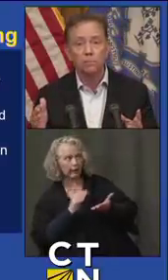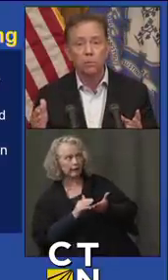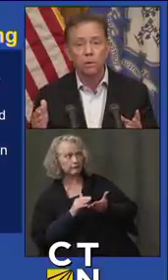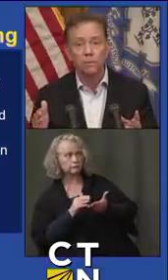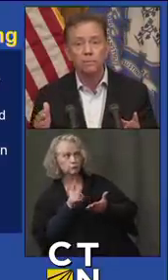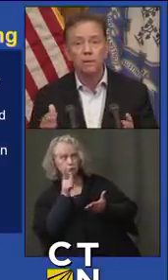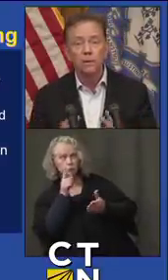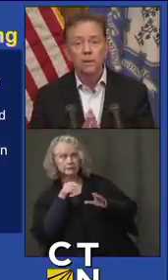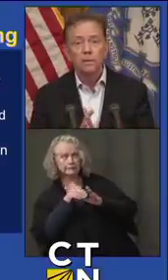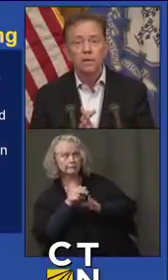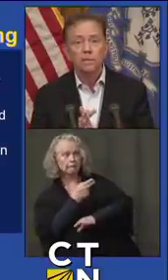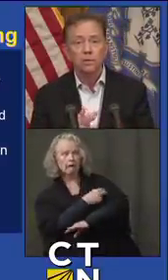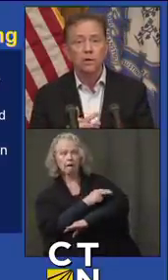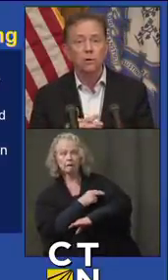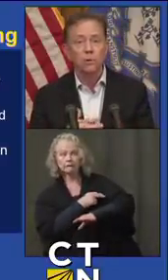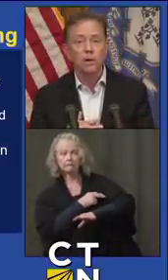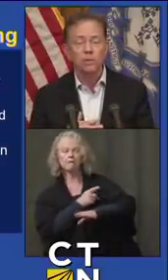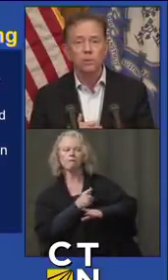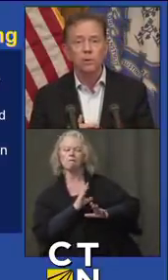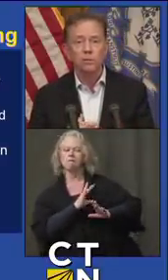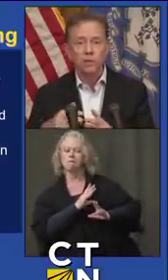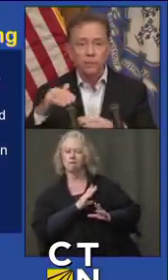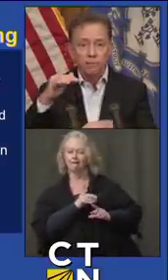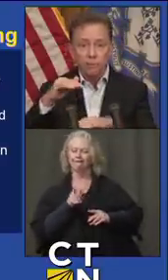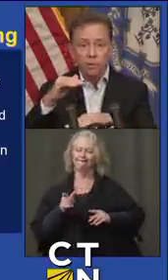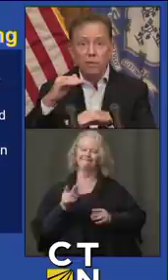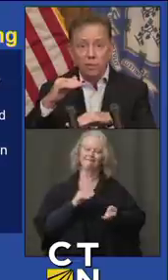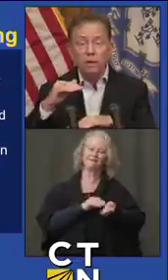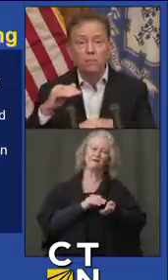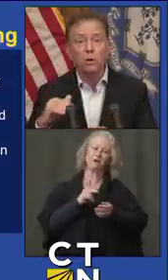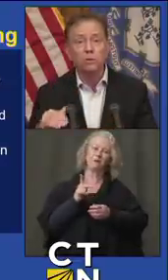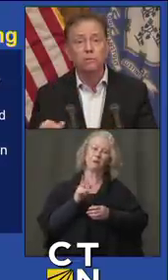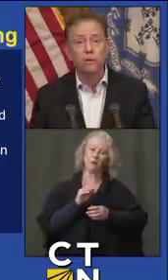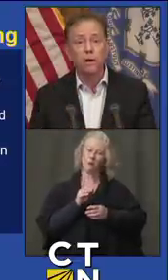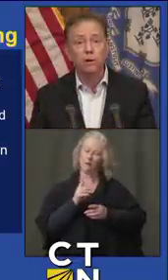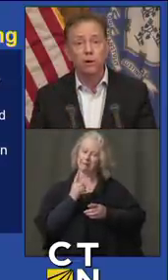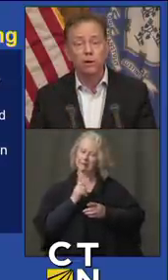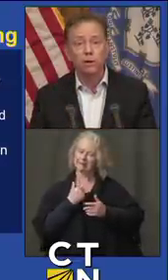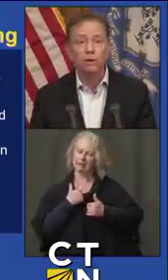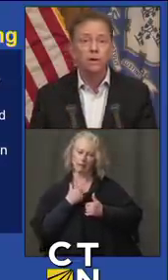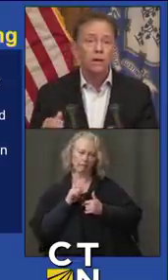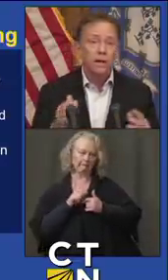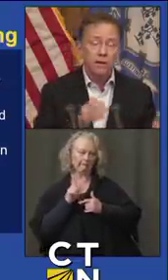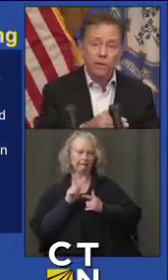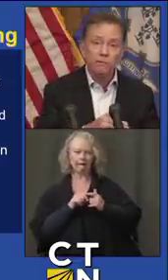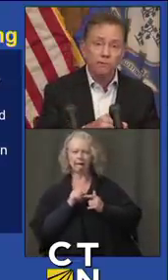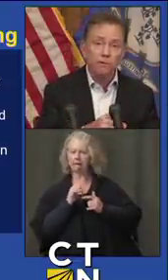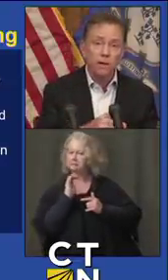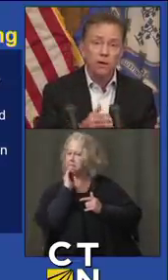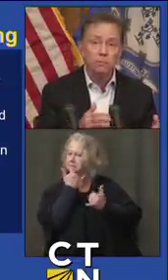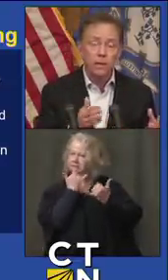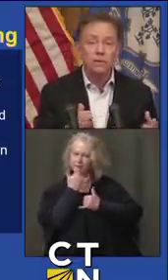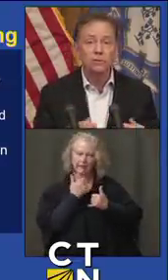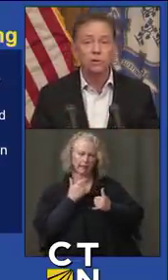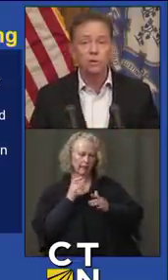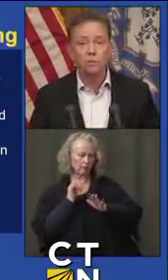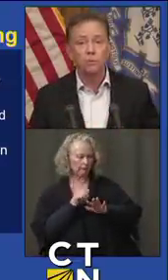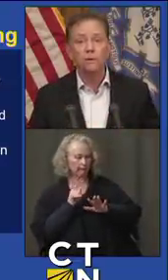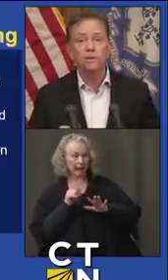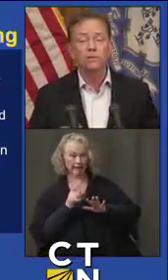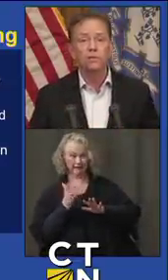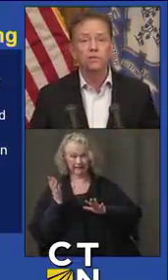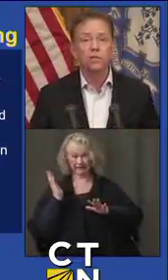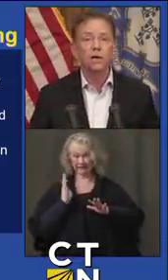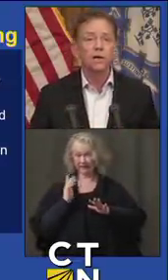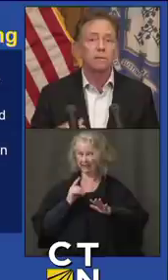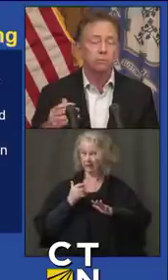really important. Dr. Coe reminds me all the time we have a very thin margin for error here. And if we have a flare-up like you saw in the